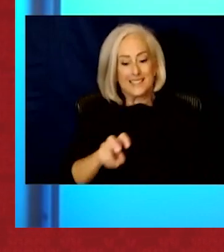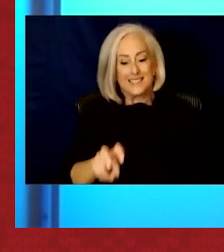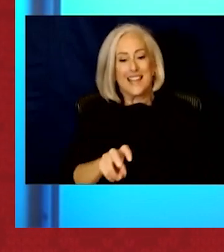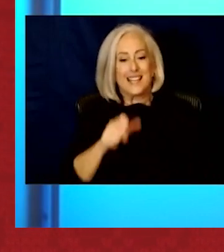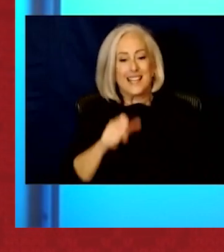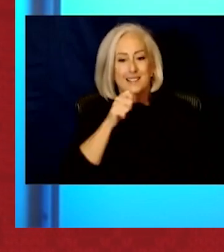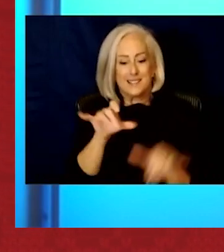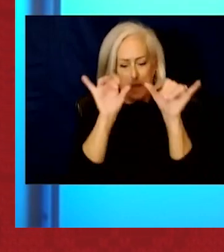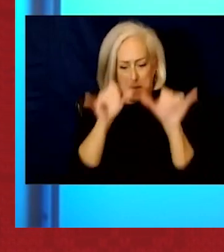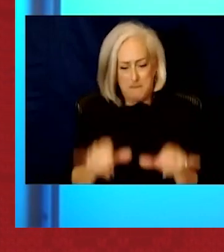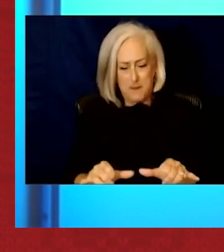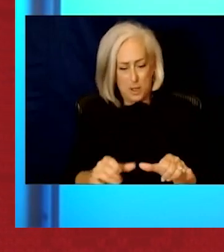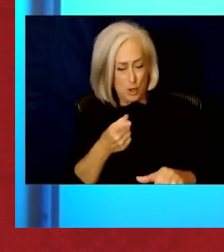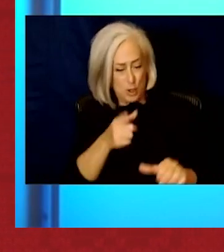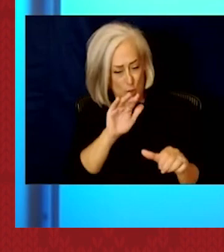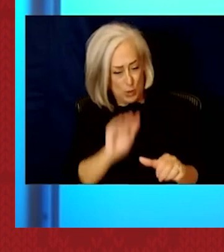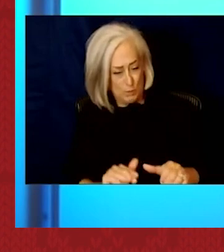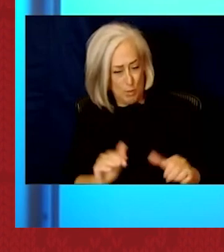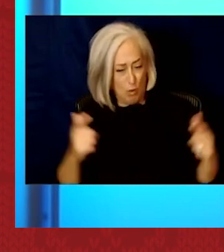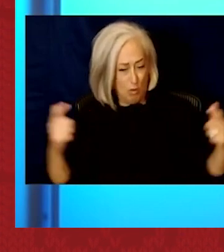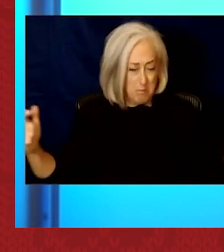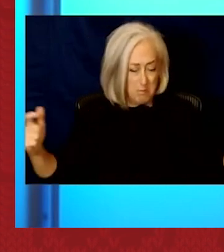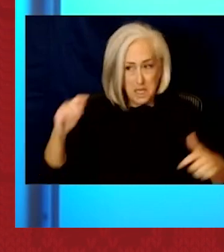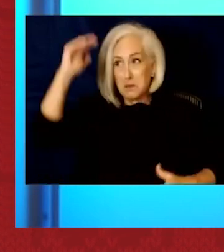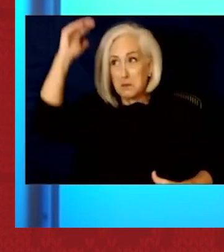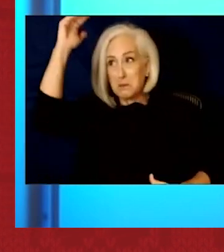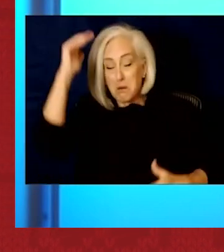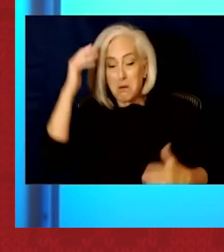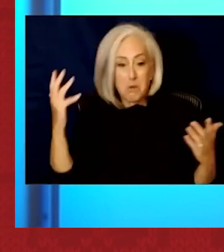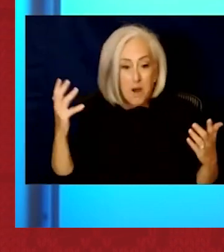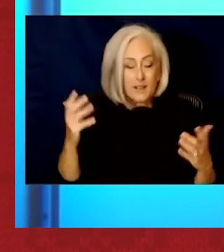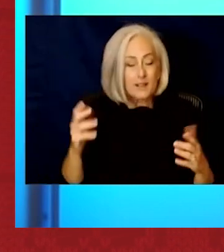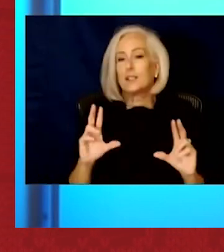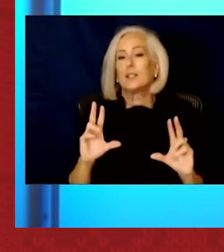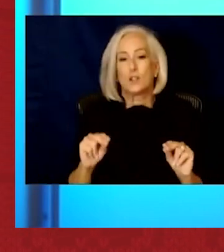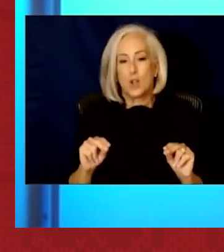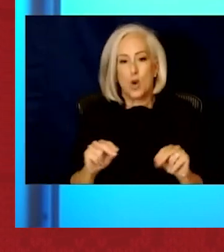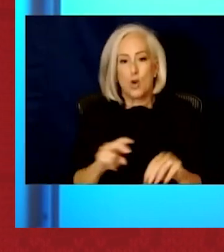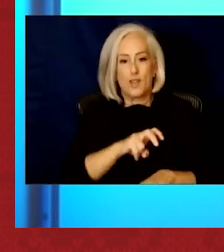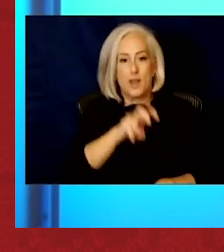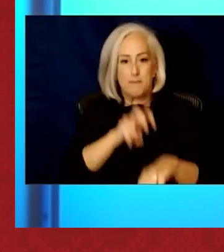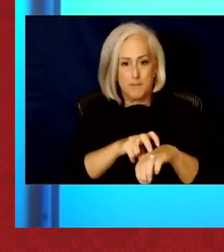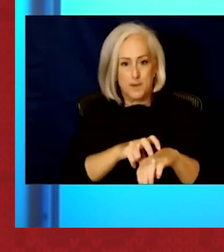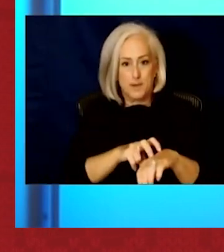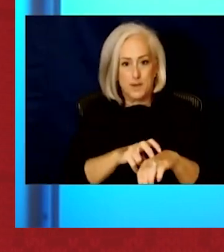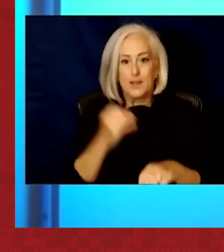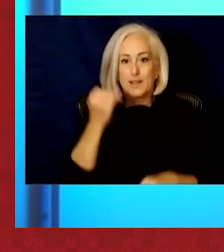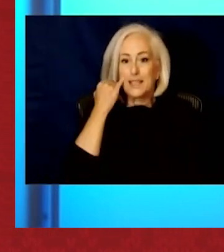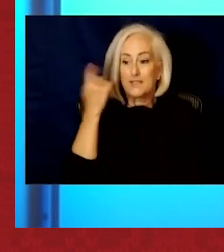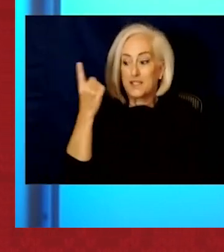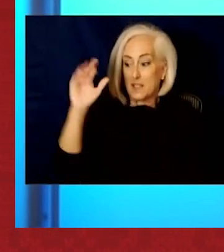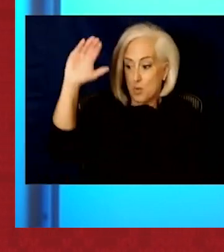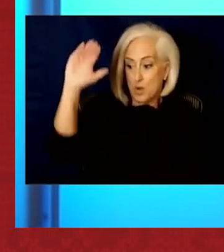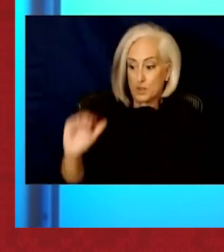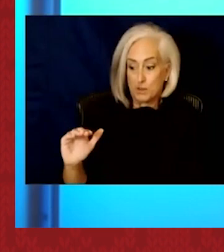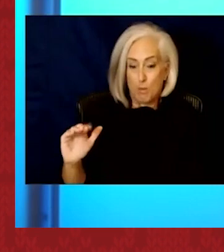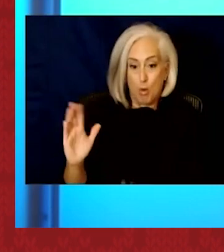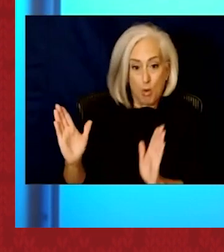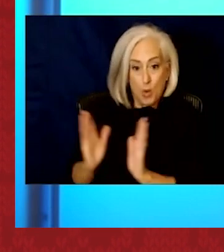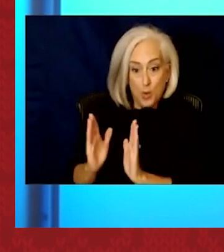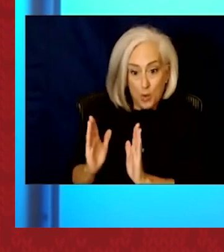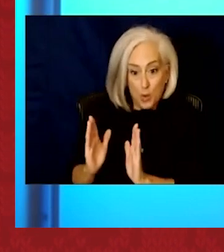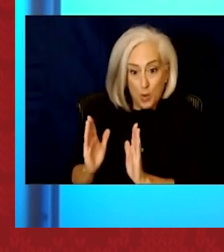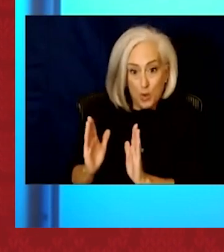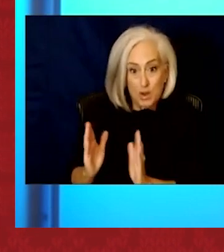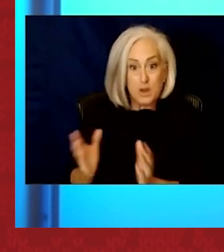amount of venom for an adult or a child. Obviously, child being smaller, that's going to be more venom per body area, body size, and the